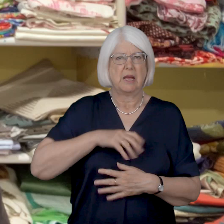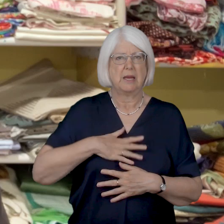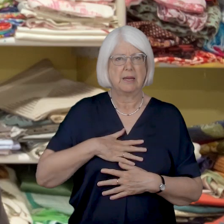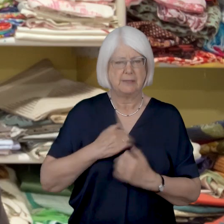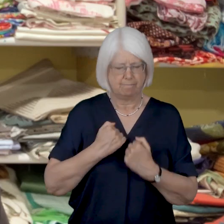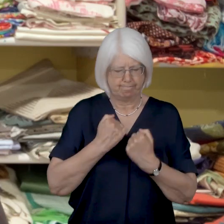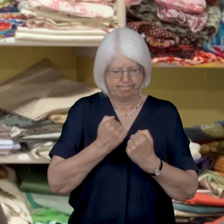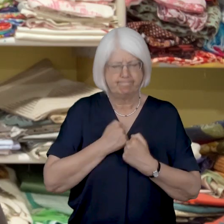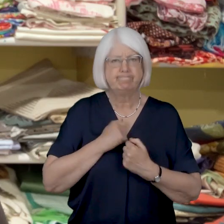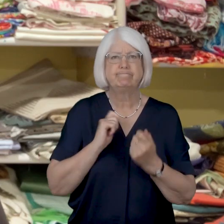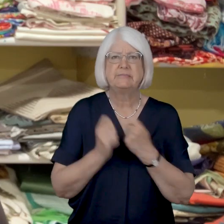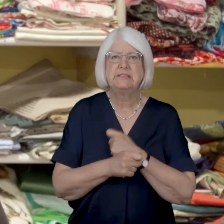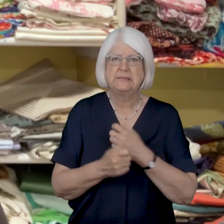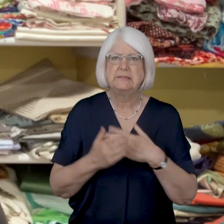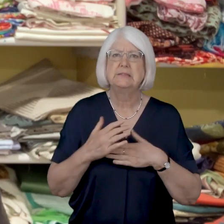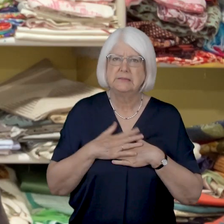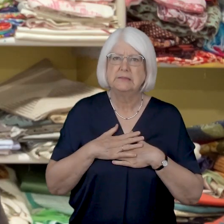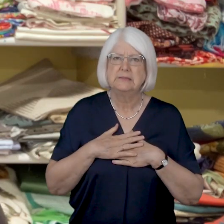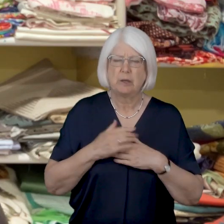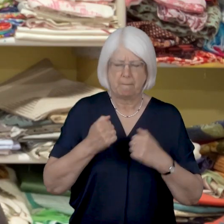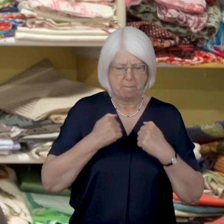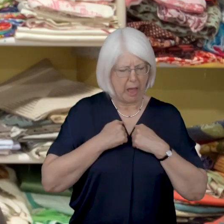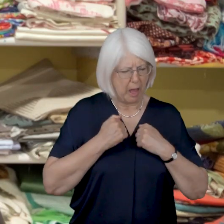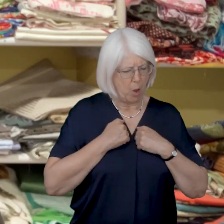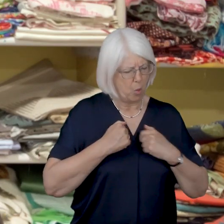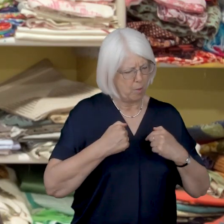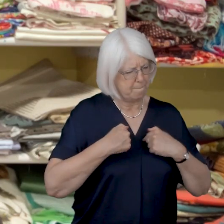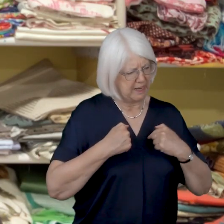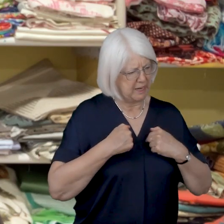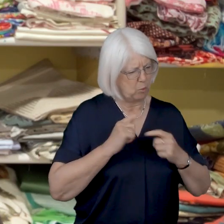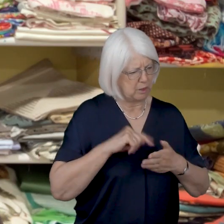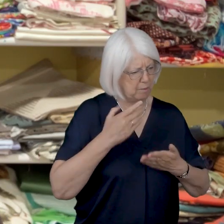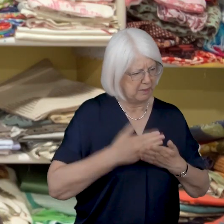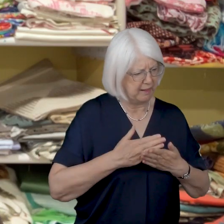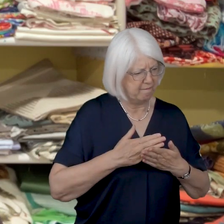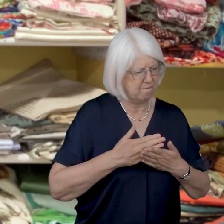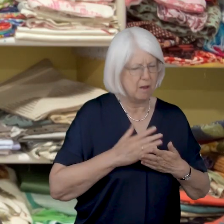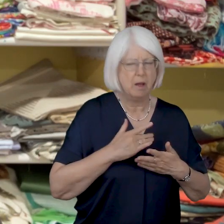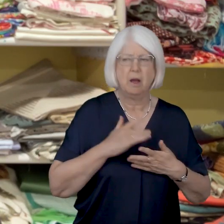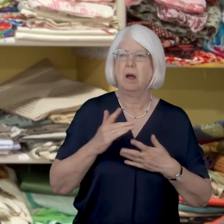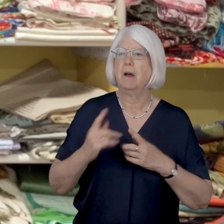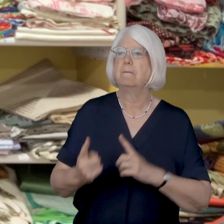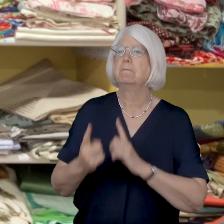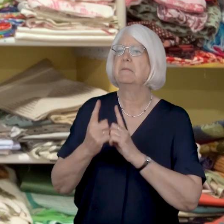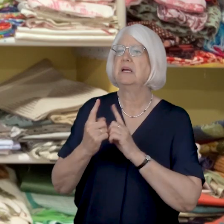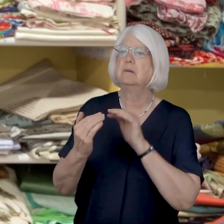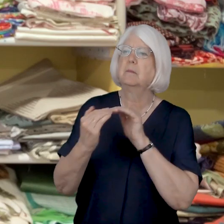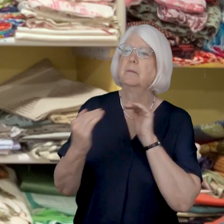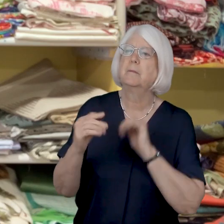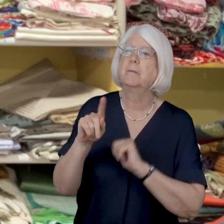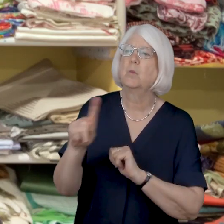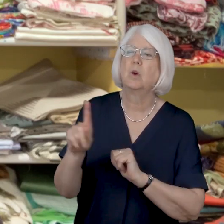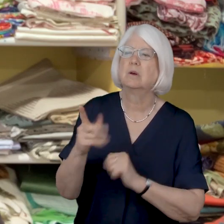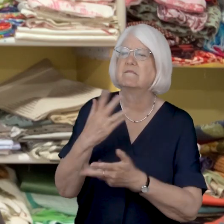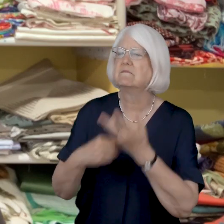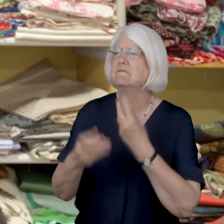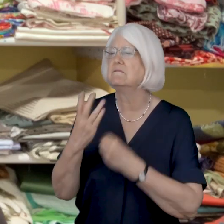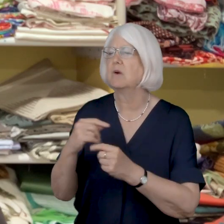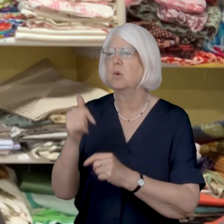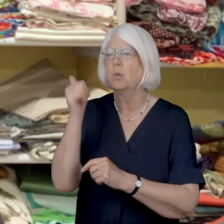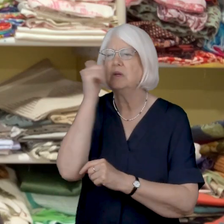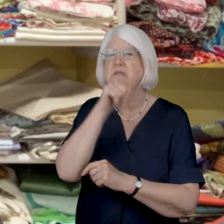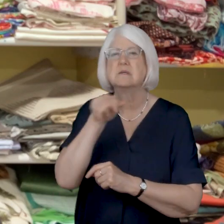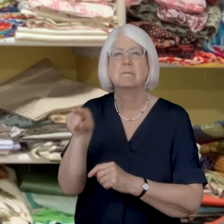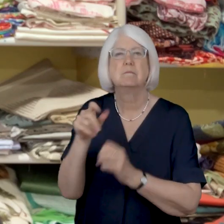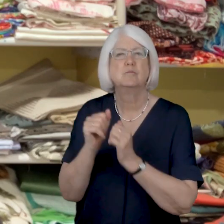It's about being able to step out of my own story and meet people where they're at and finding